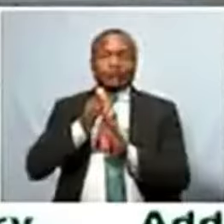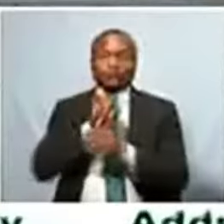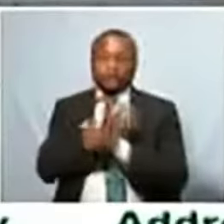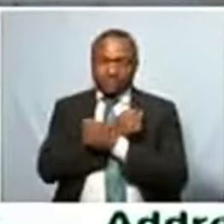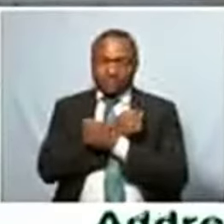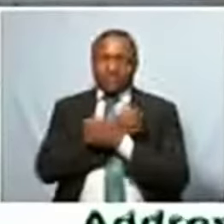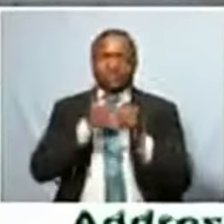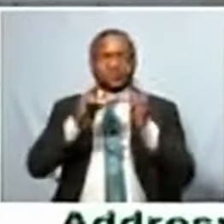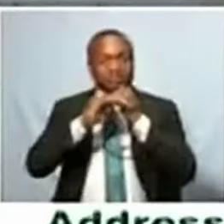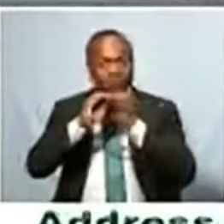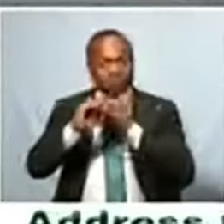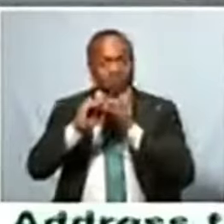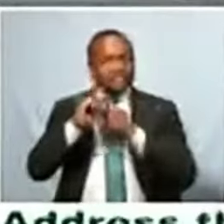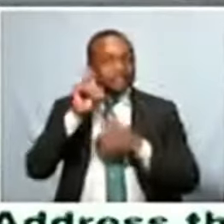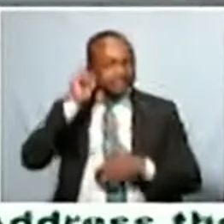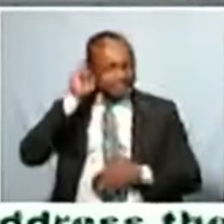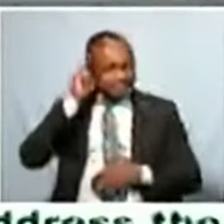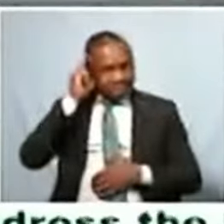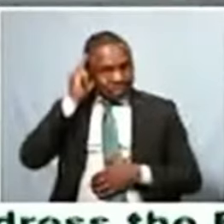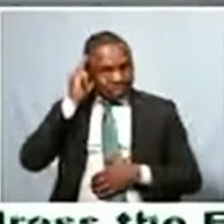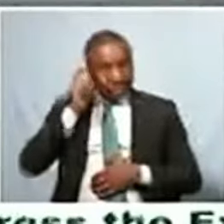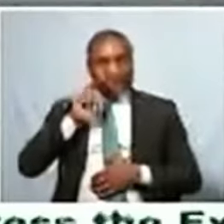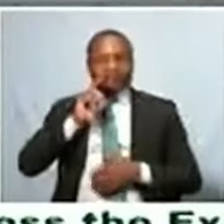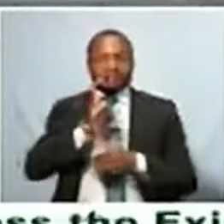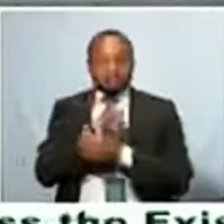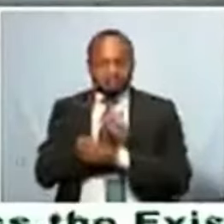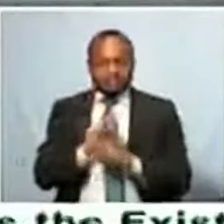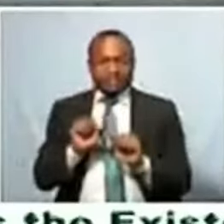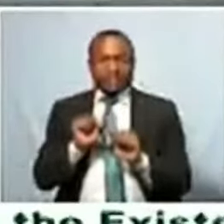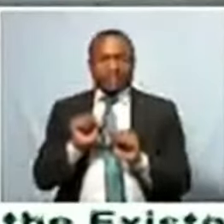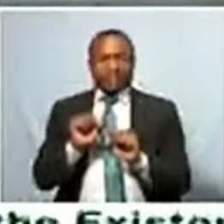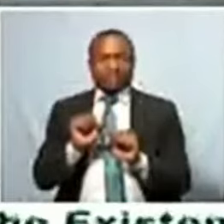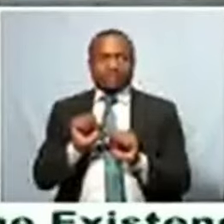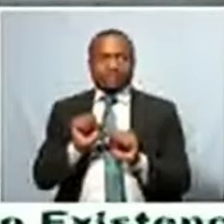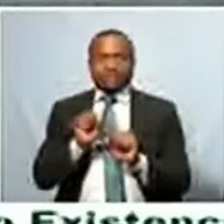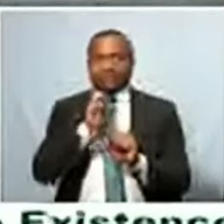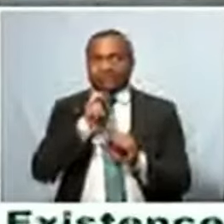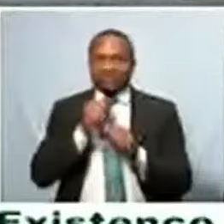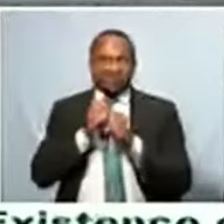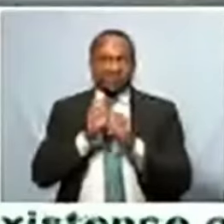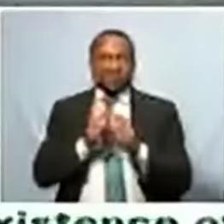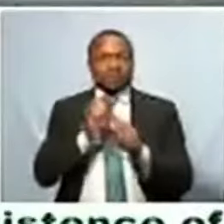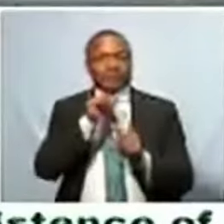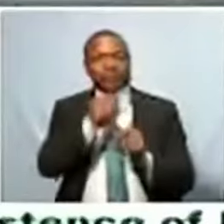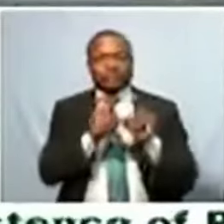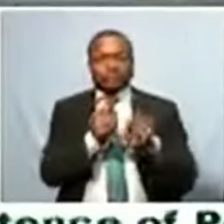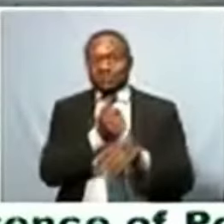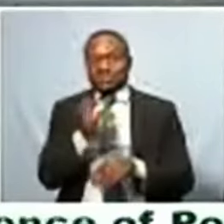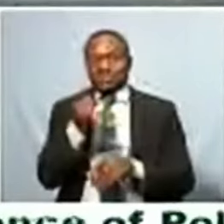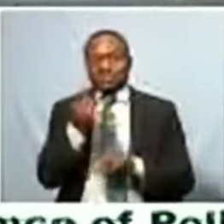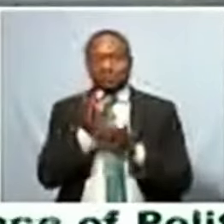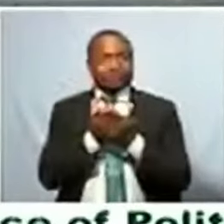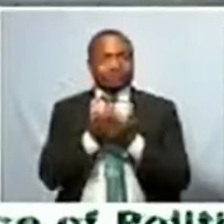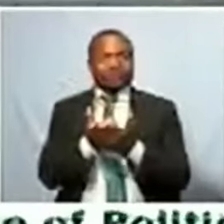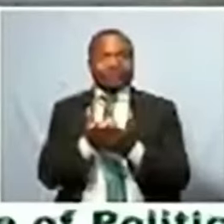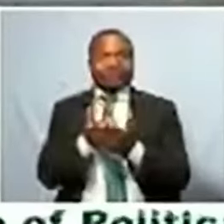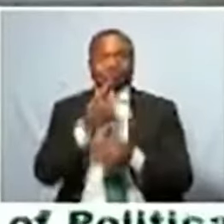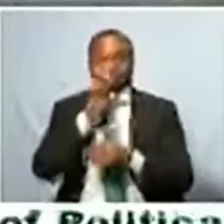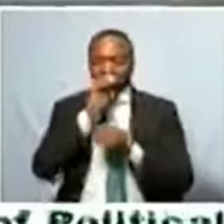patriotism level, and I think it has to be addressed, and it doesn't follow a finger on anyone. I submit, Madam